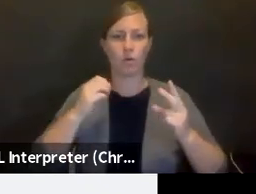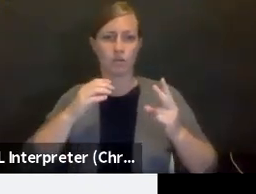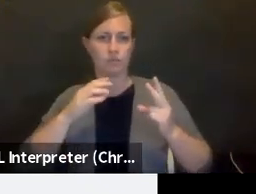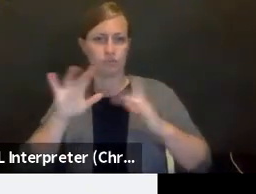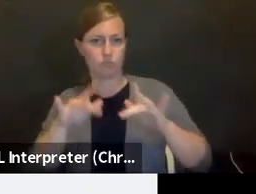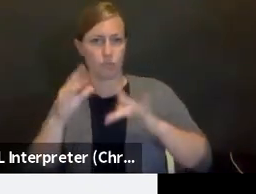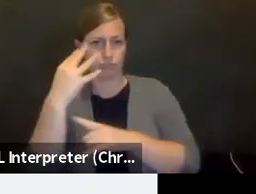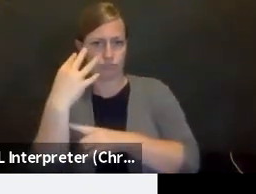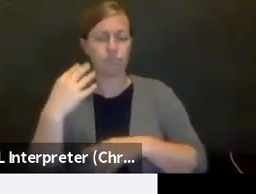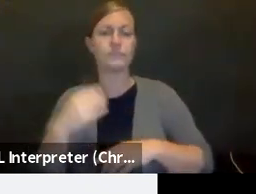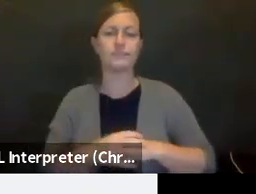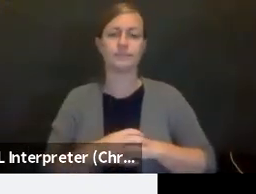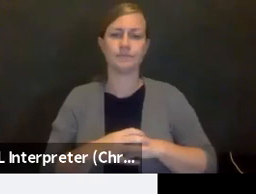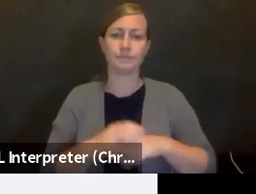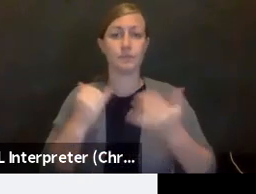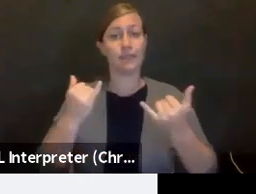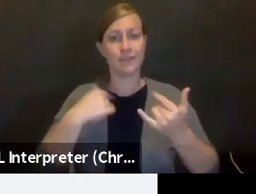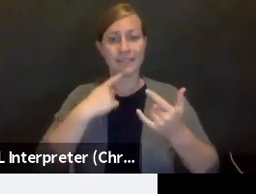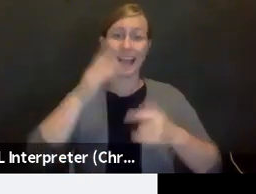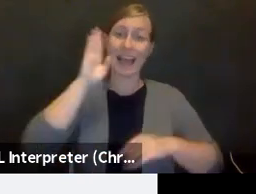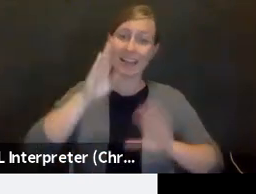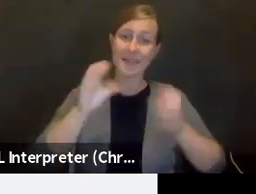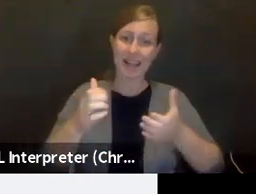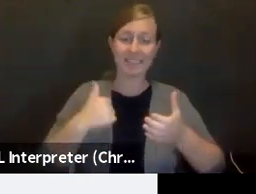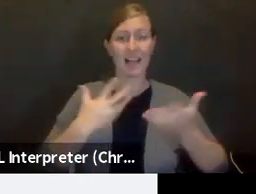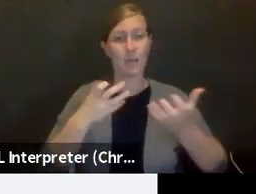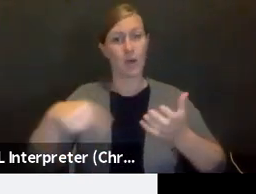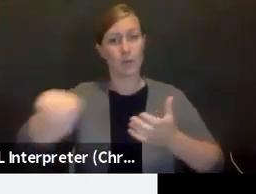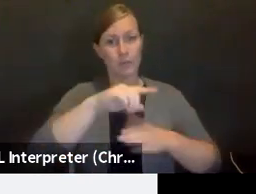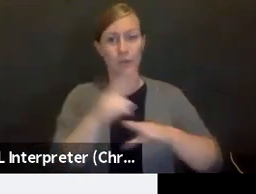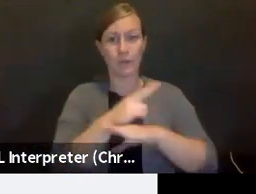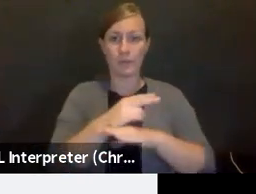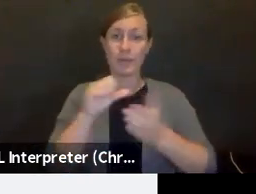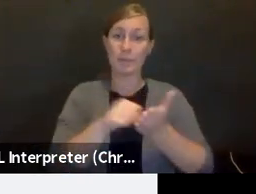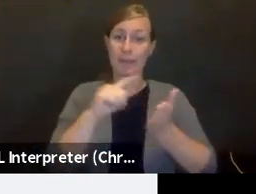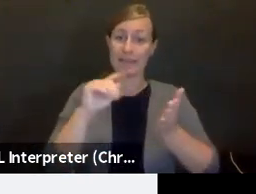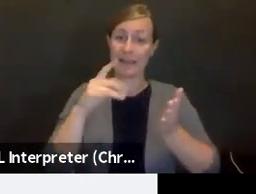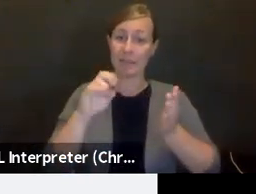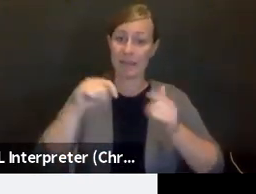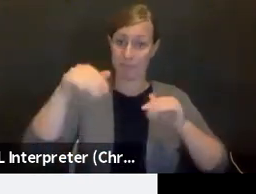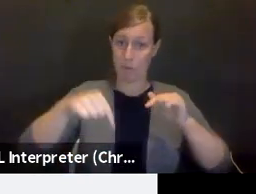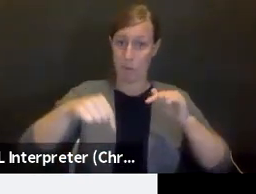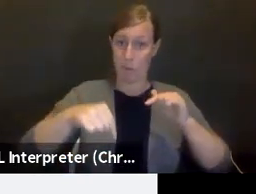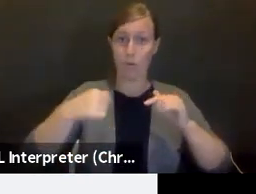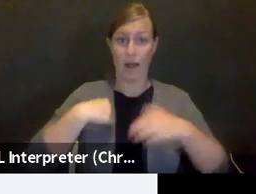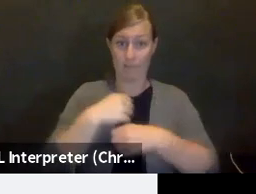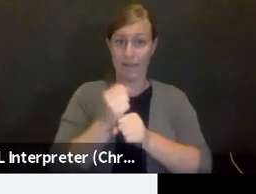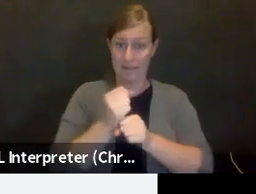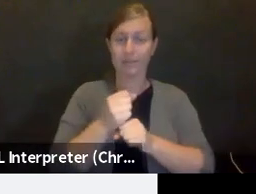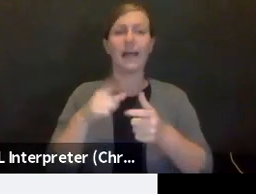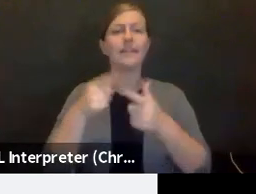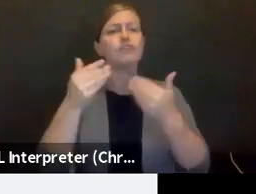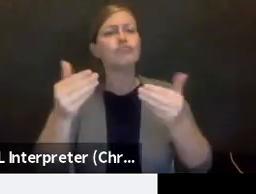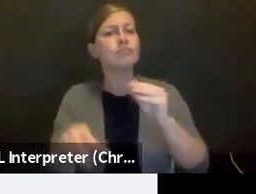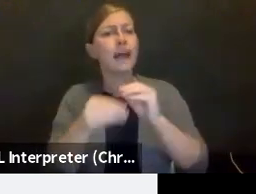instructions. Hello class, I would like you to use the page template below that I create and then add a picture